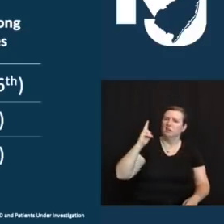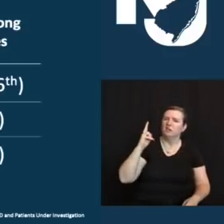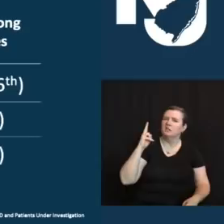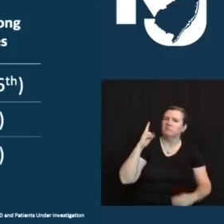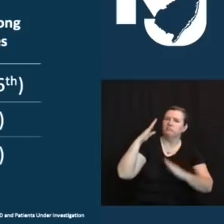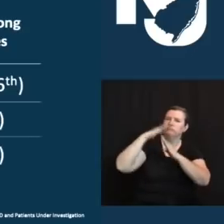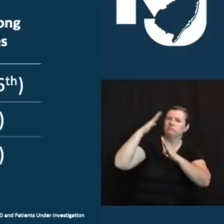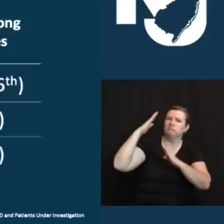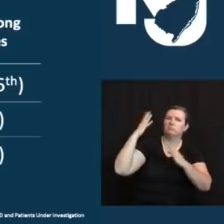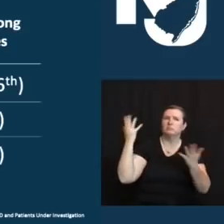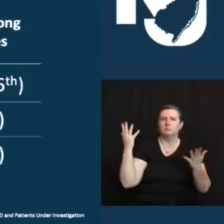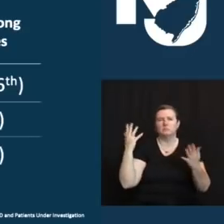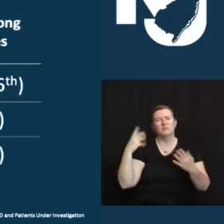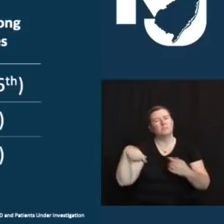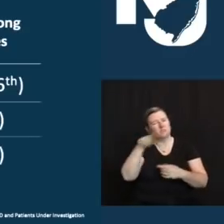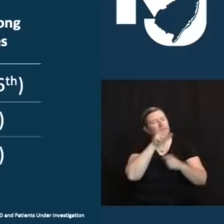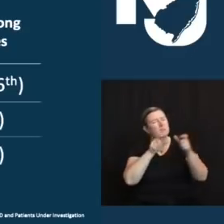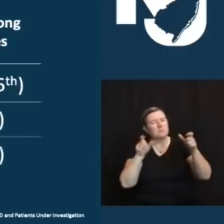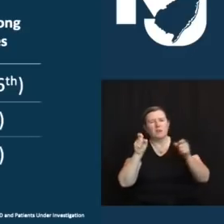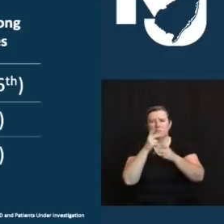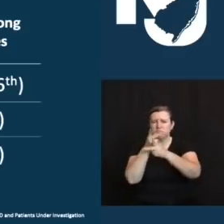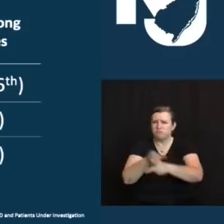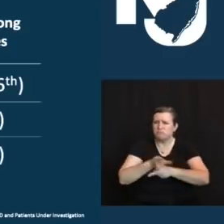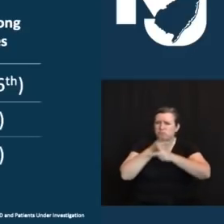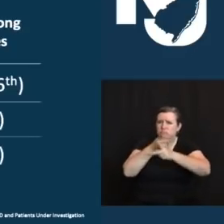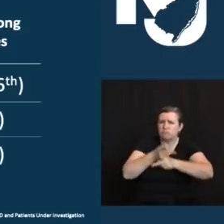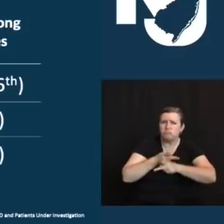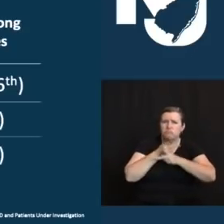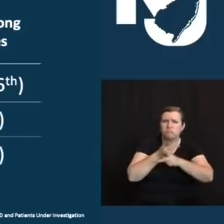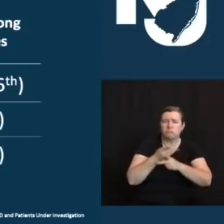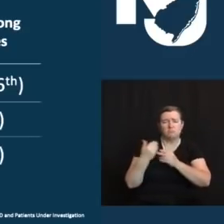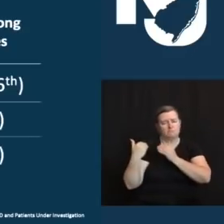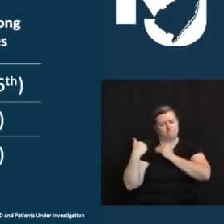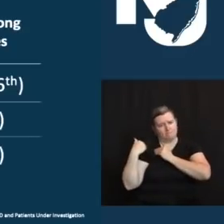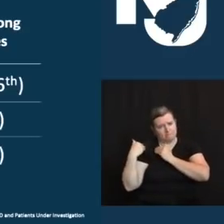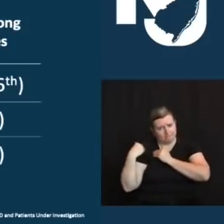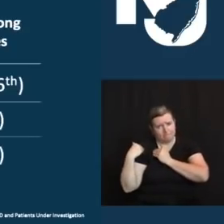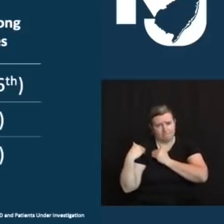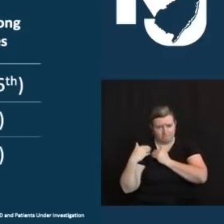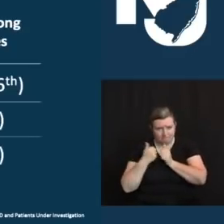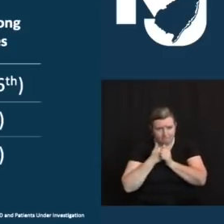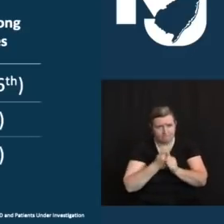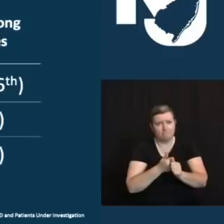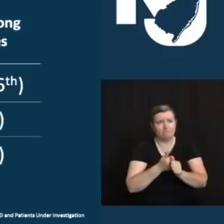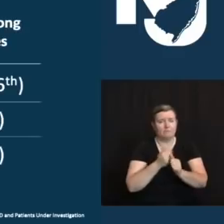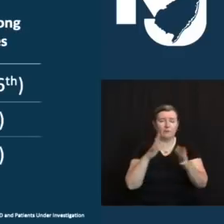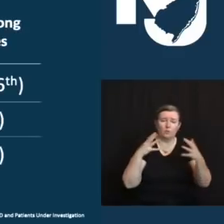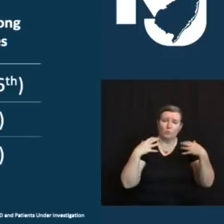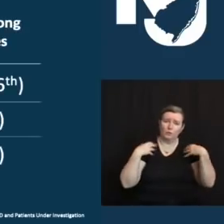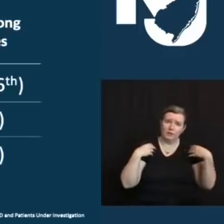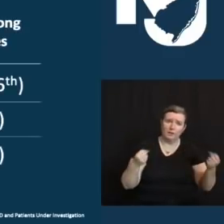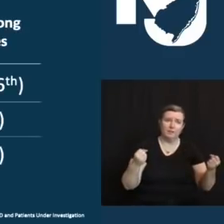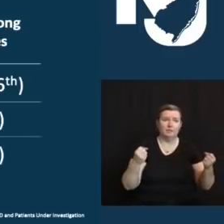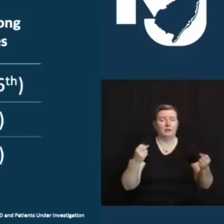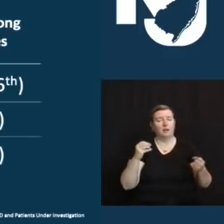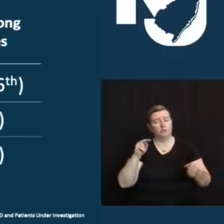by remaining vigilant and taking personal responsibility for the overall health of our communities.